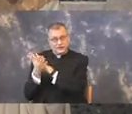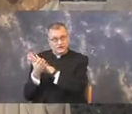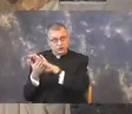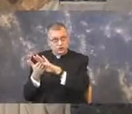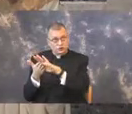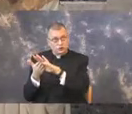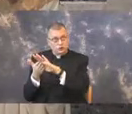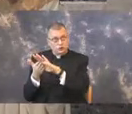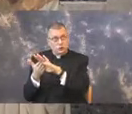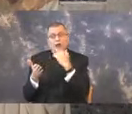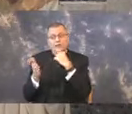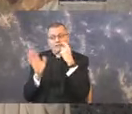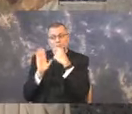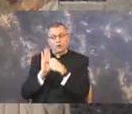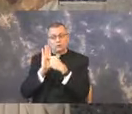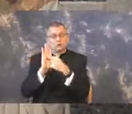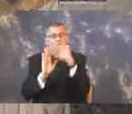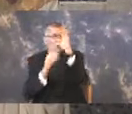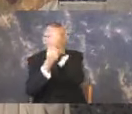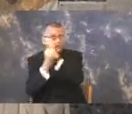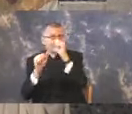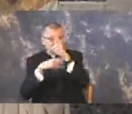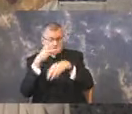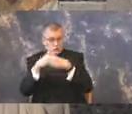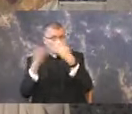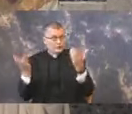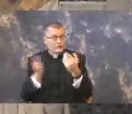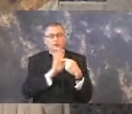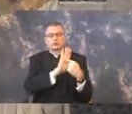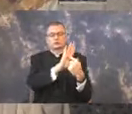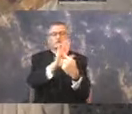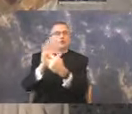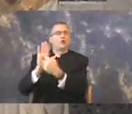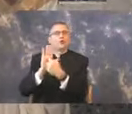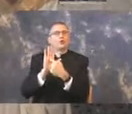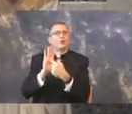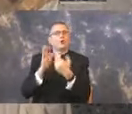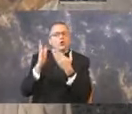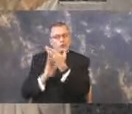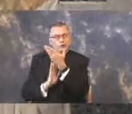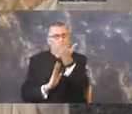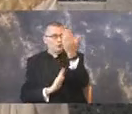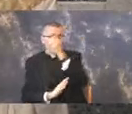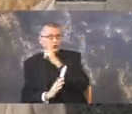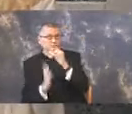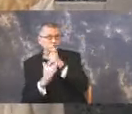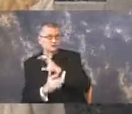world. Through our Lord Jesus Christ, your Son, who lives and reigns with you in the